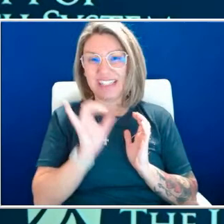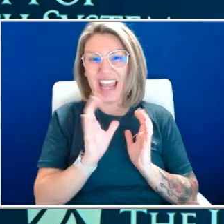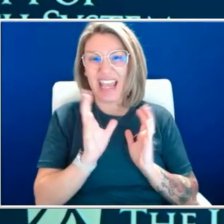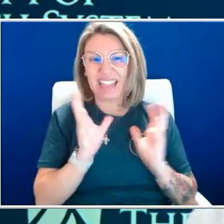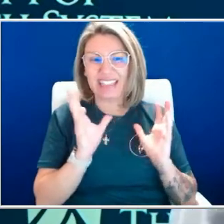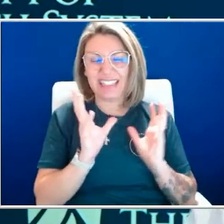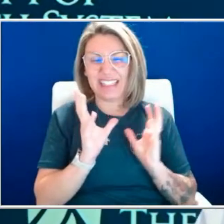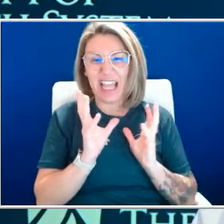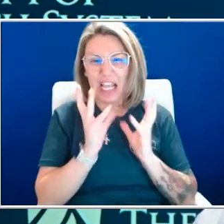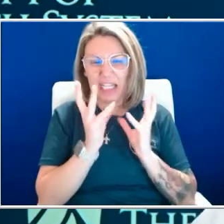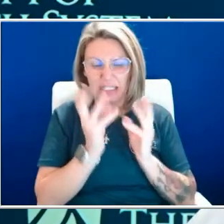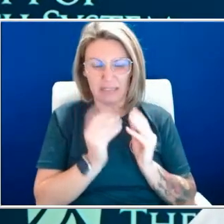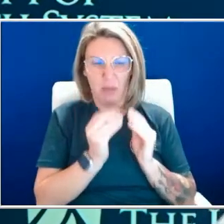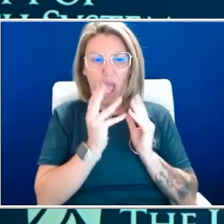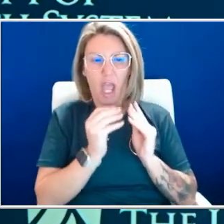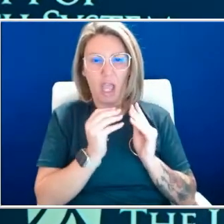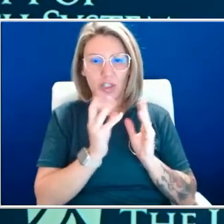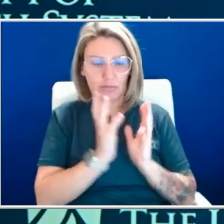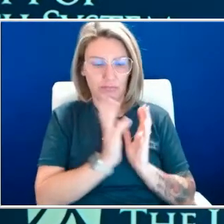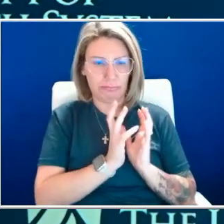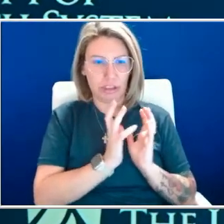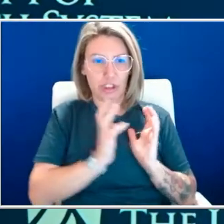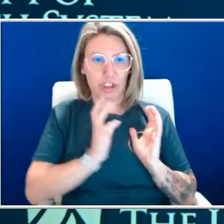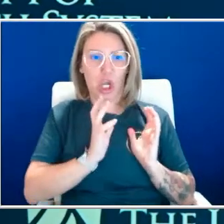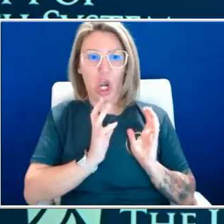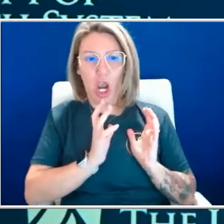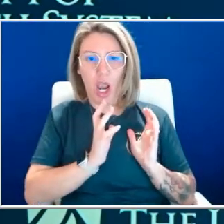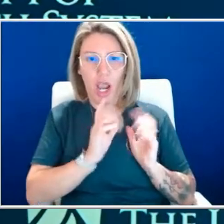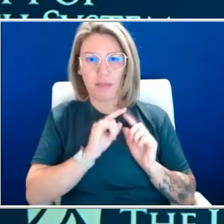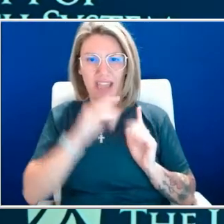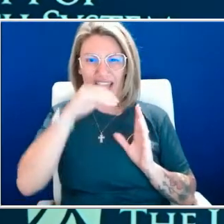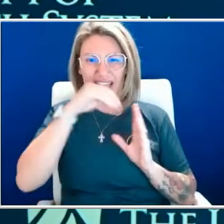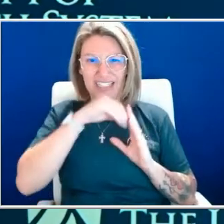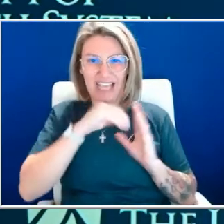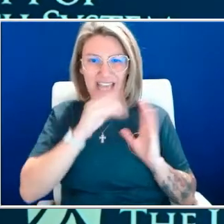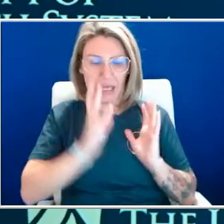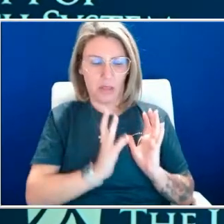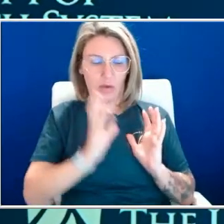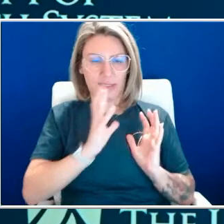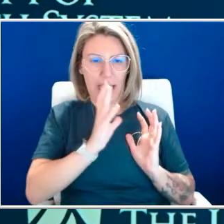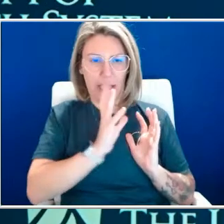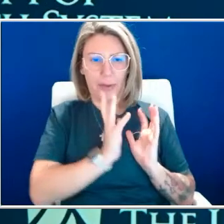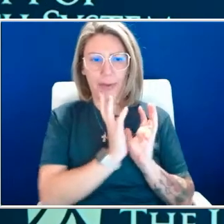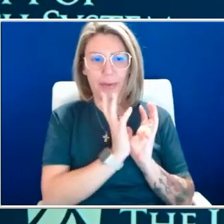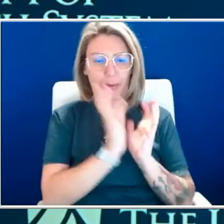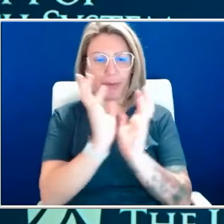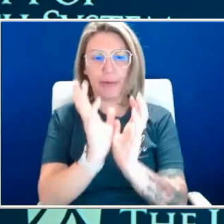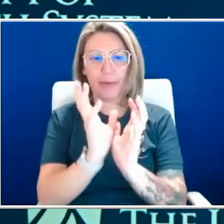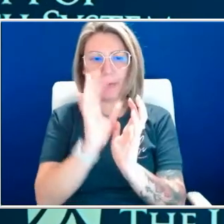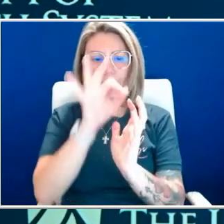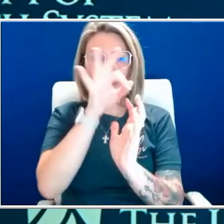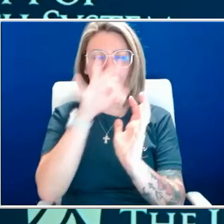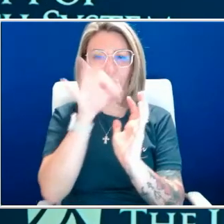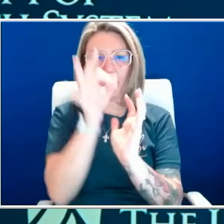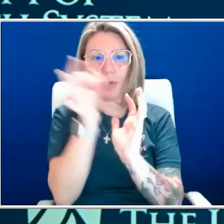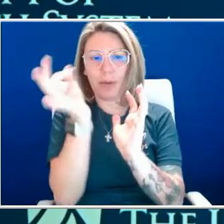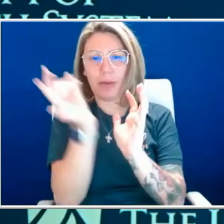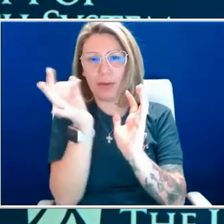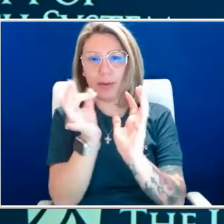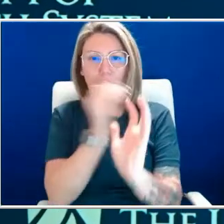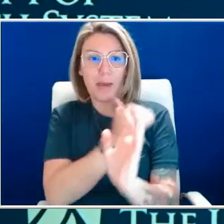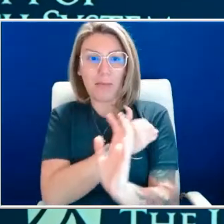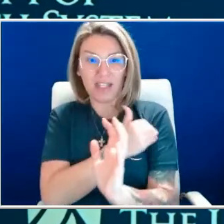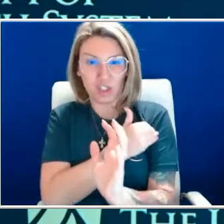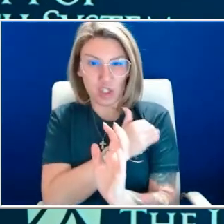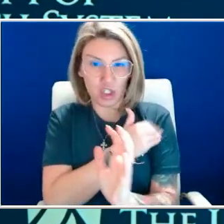basically her heart was very large, but inside the heart there's these little finger-like muscles that are coursing through her